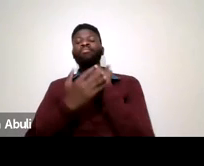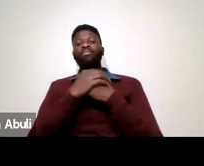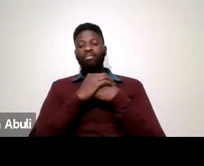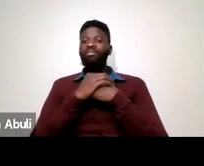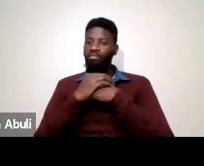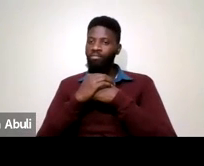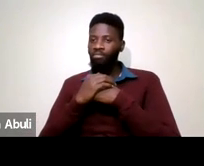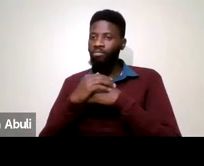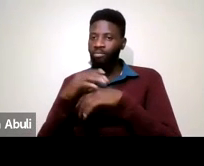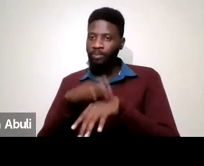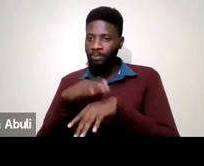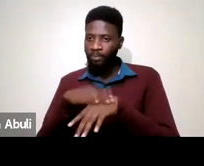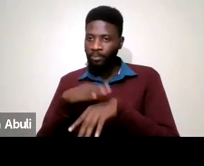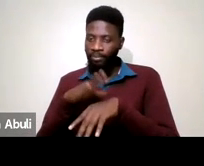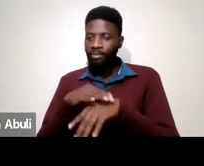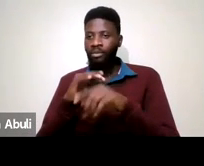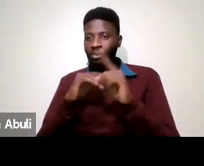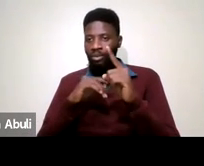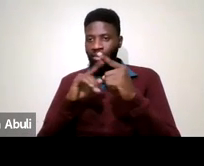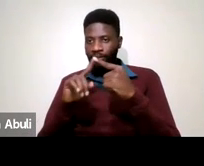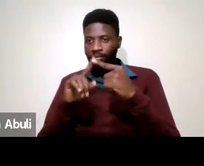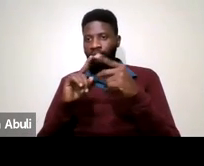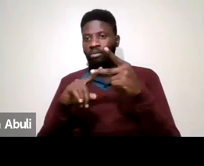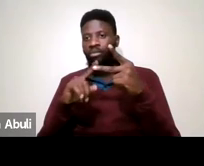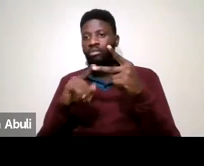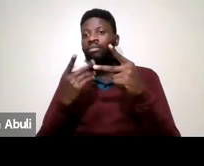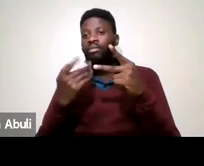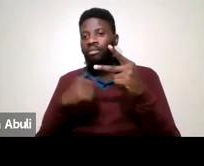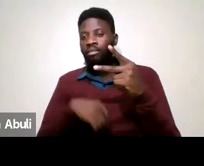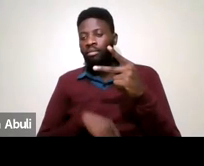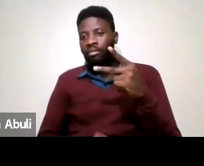Underserved, good. That's number 1. Number 2?